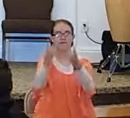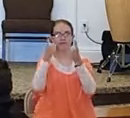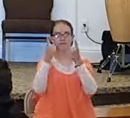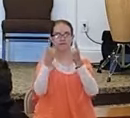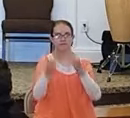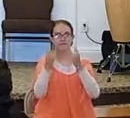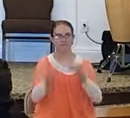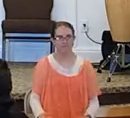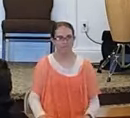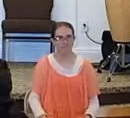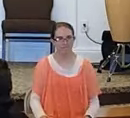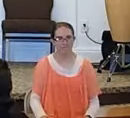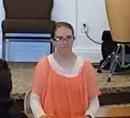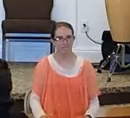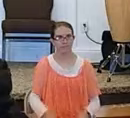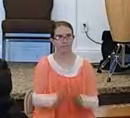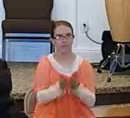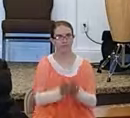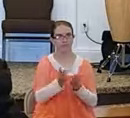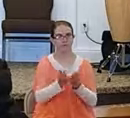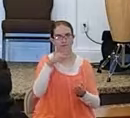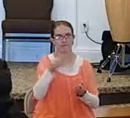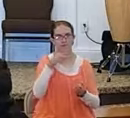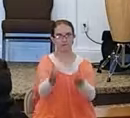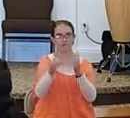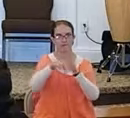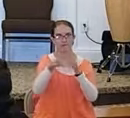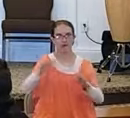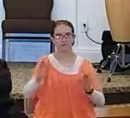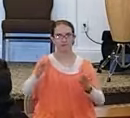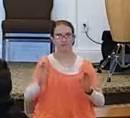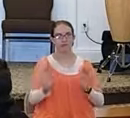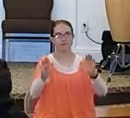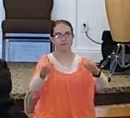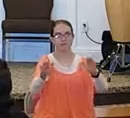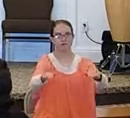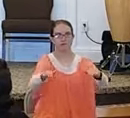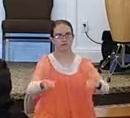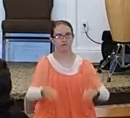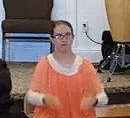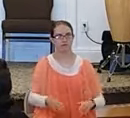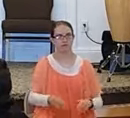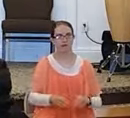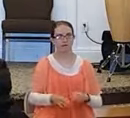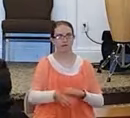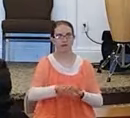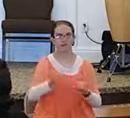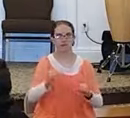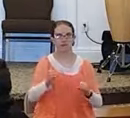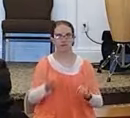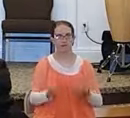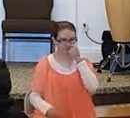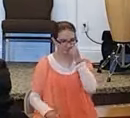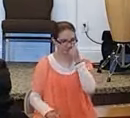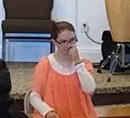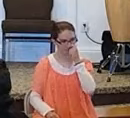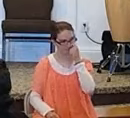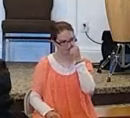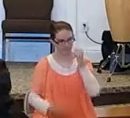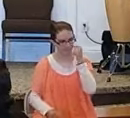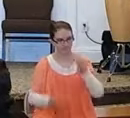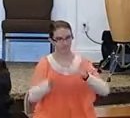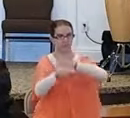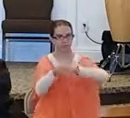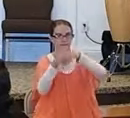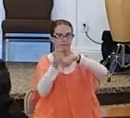forth. And the Bible said he came out of that tomb. Amen. When he came out of that tomb, he was tied